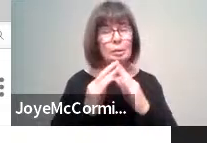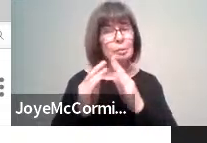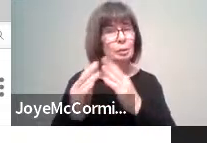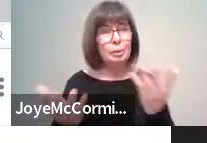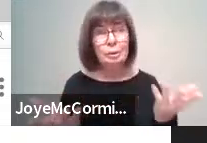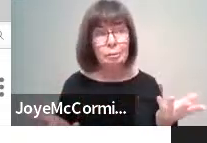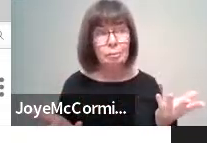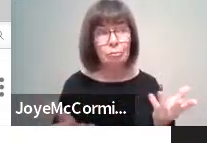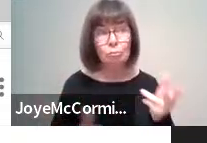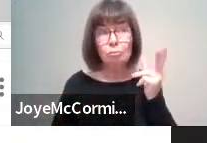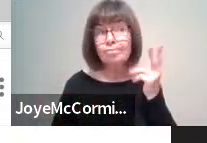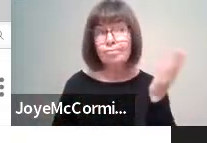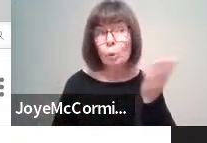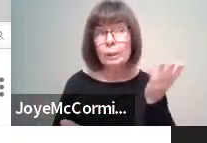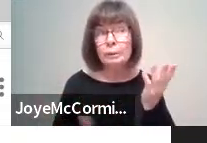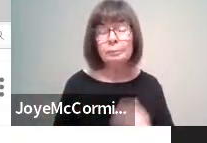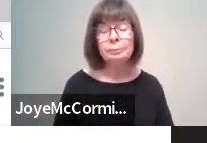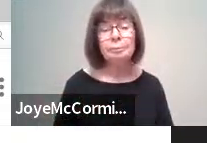booster?